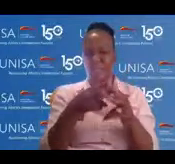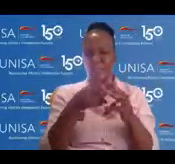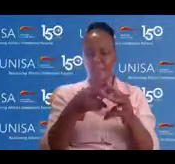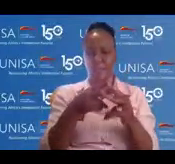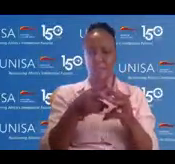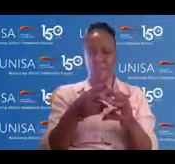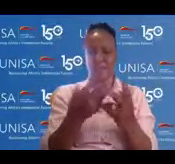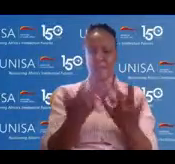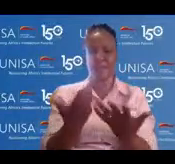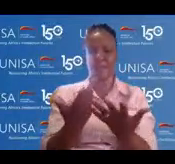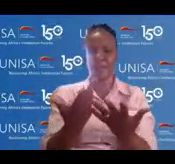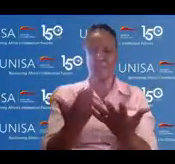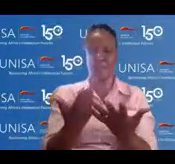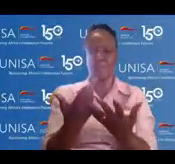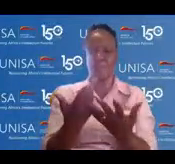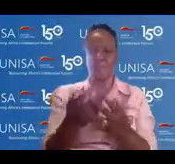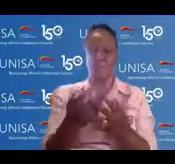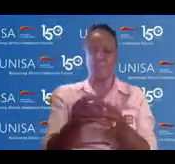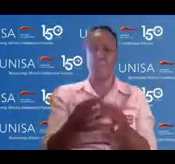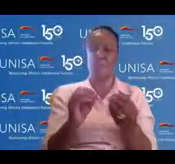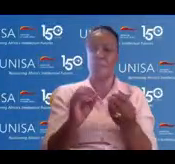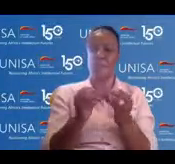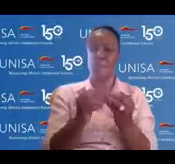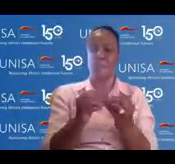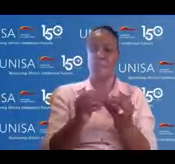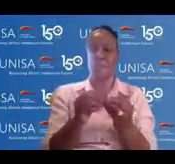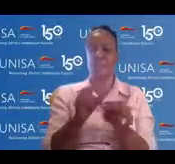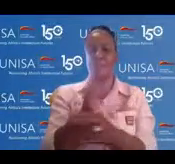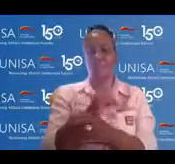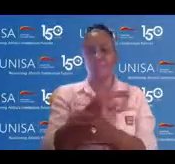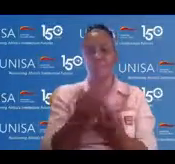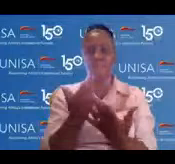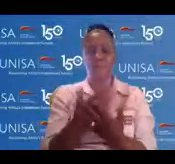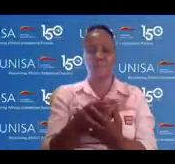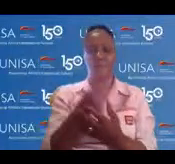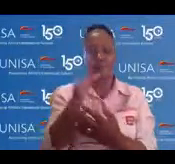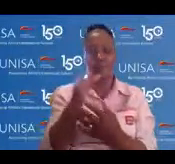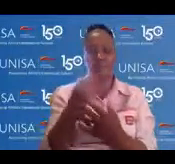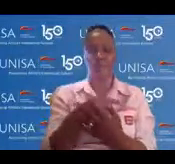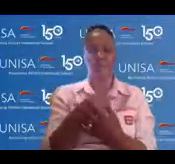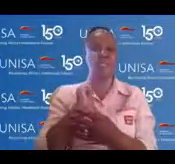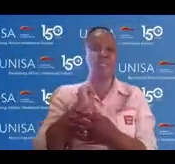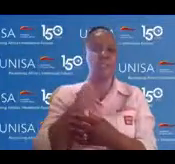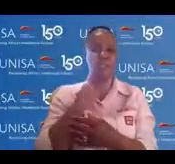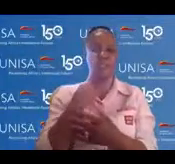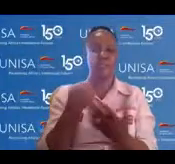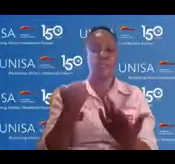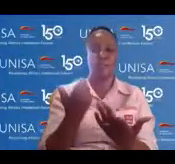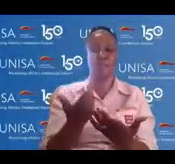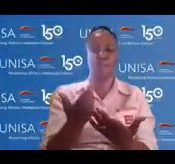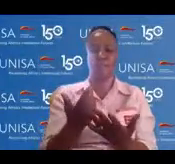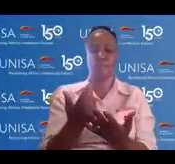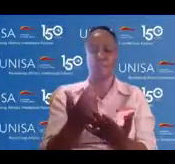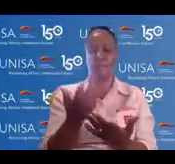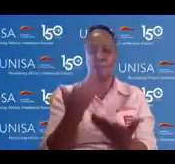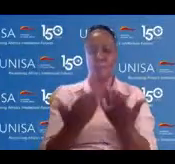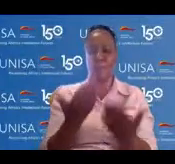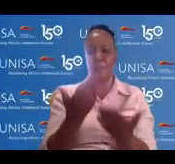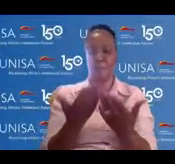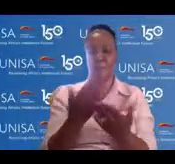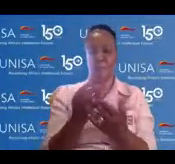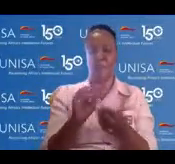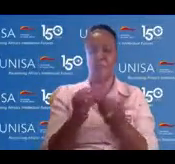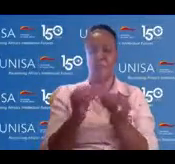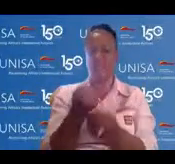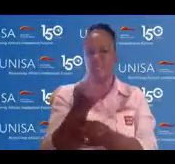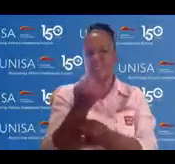coming up, falsification, plagiarism, cheating. Yes, I thought this one might actually create a little bit